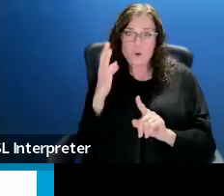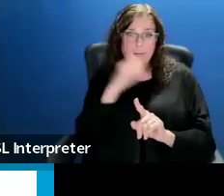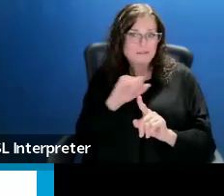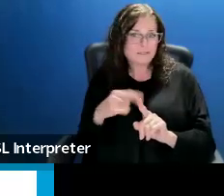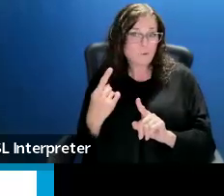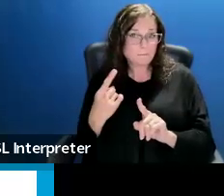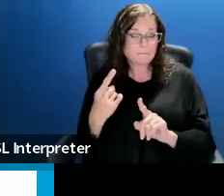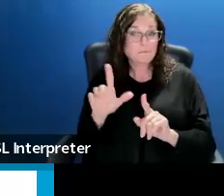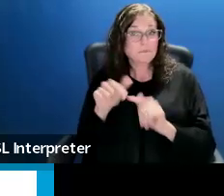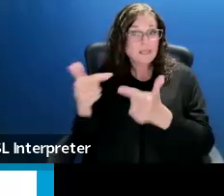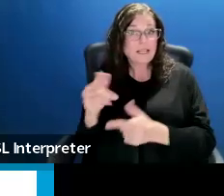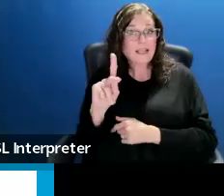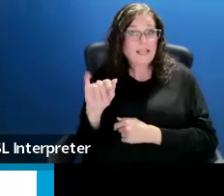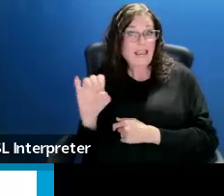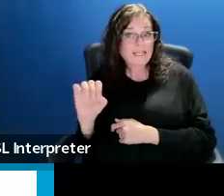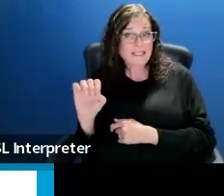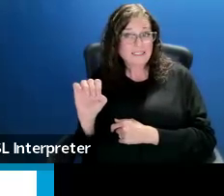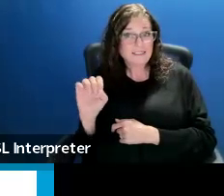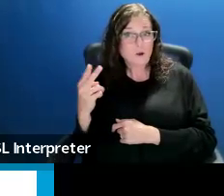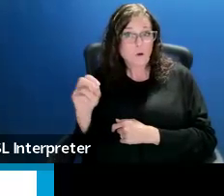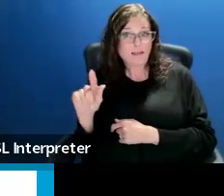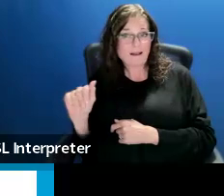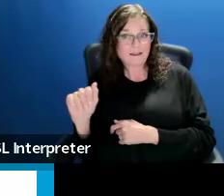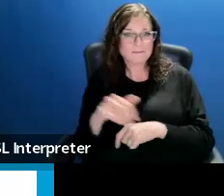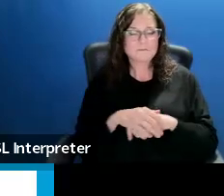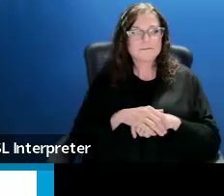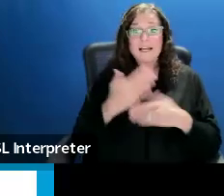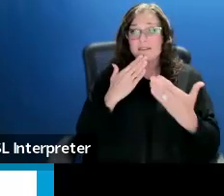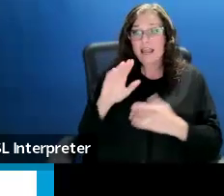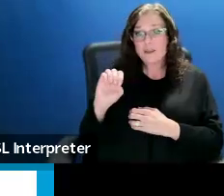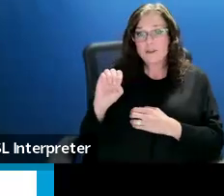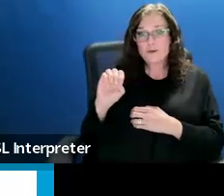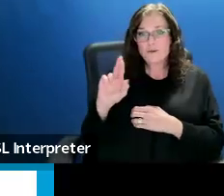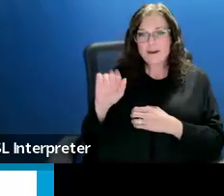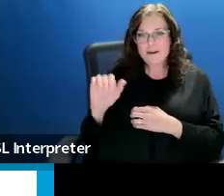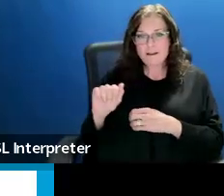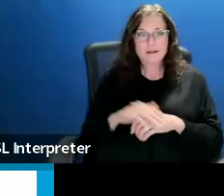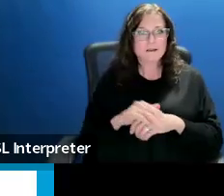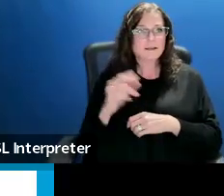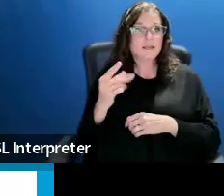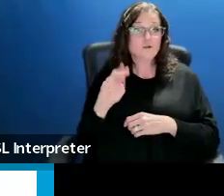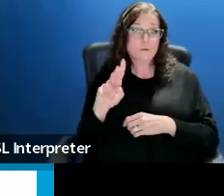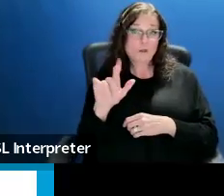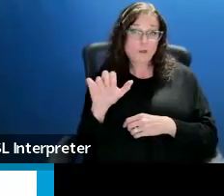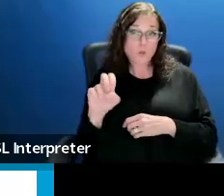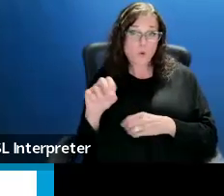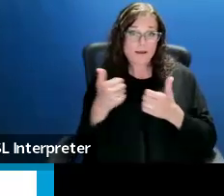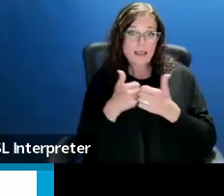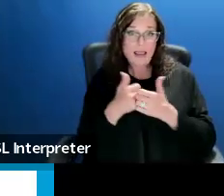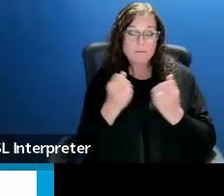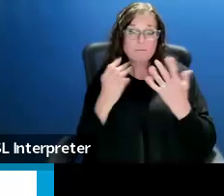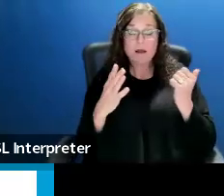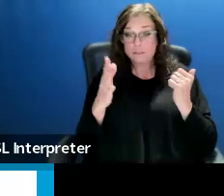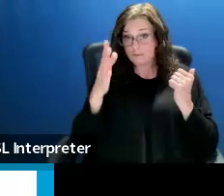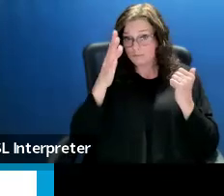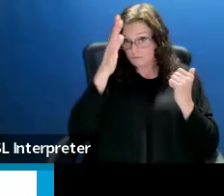missed. And I'll hand it over to Katie Halata. Thank you, Erica. The Grimlore Game. When wealthy Grandpa